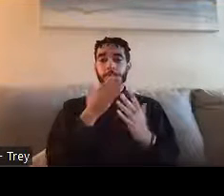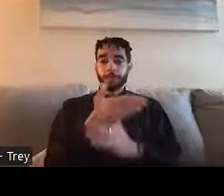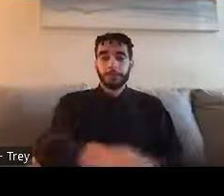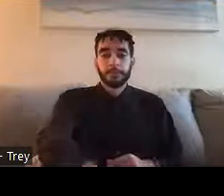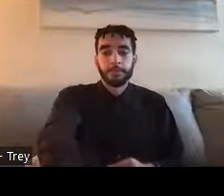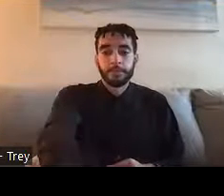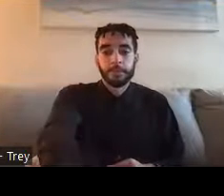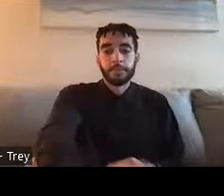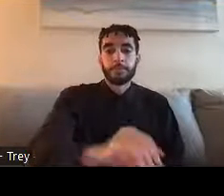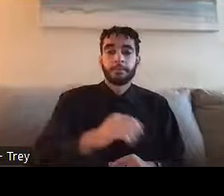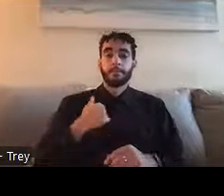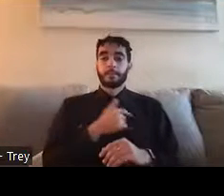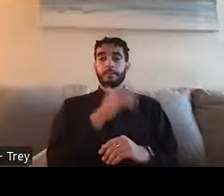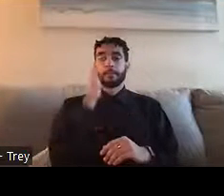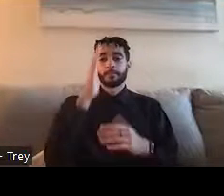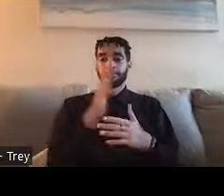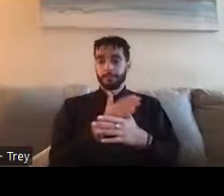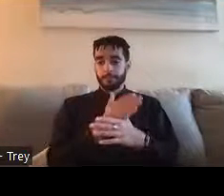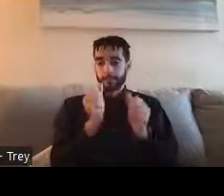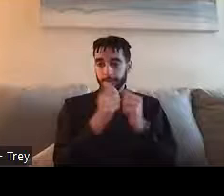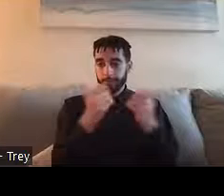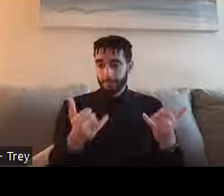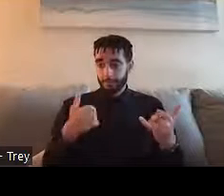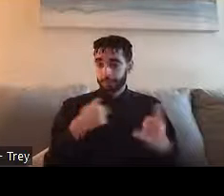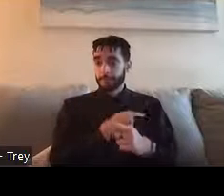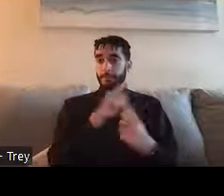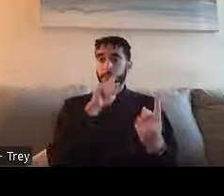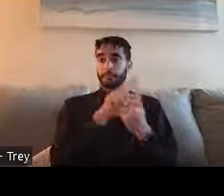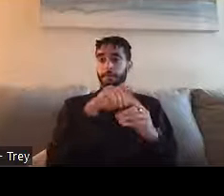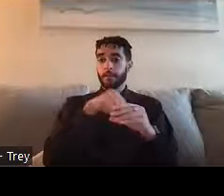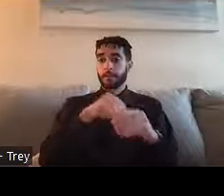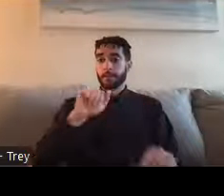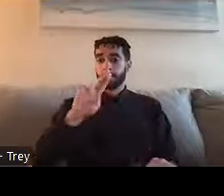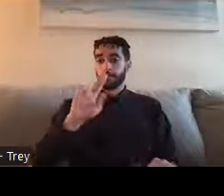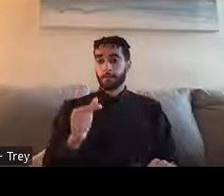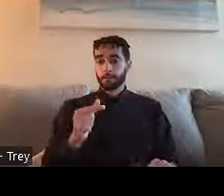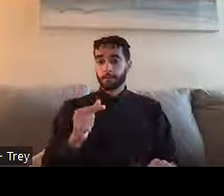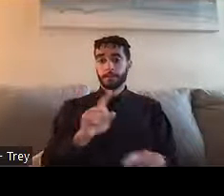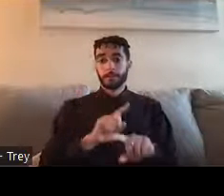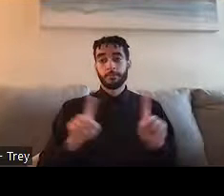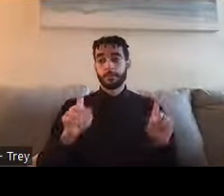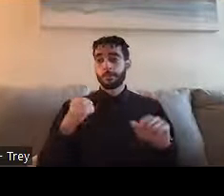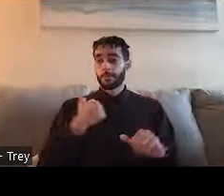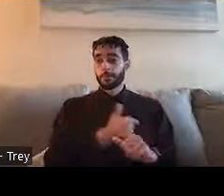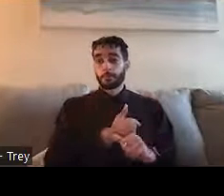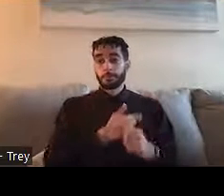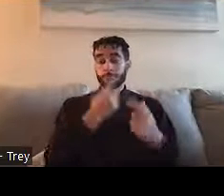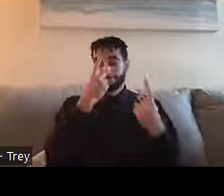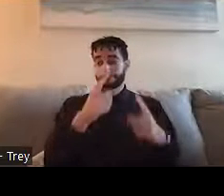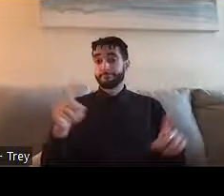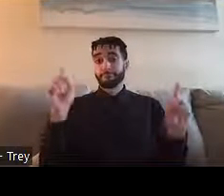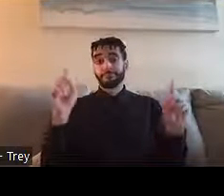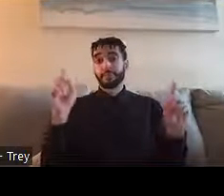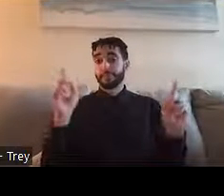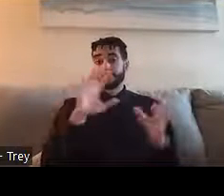we're going to share with you today when we met in August, but now we are on the other side of a completed legislative session. So go to the